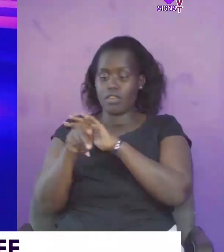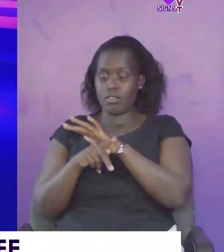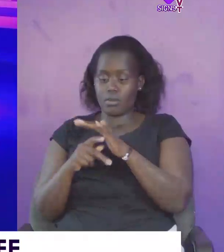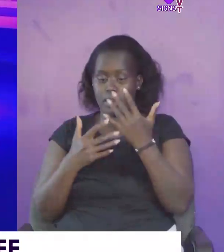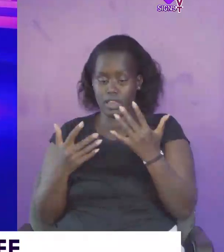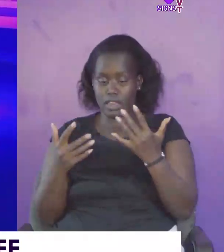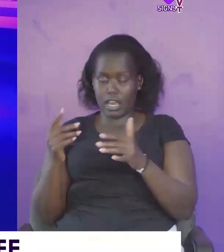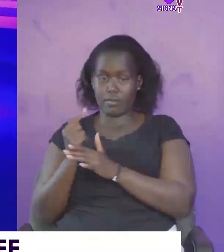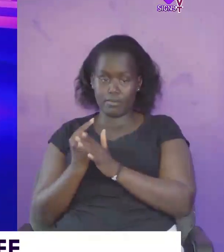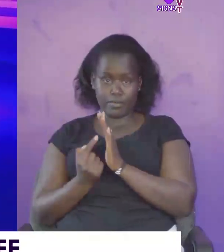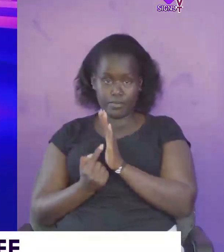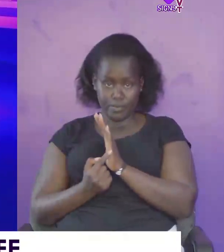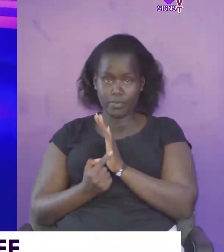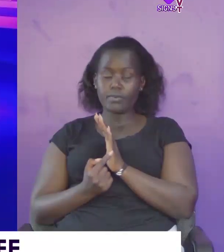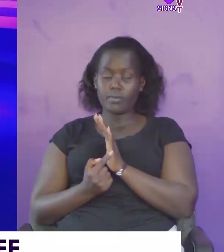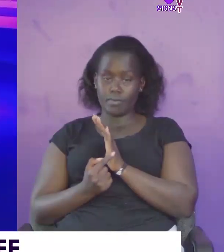the